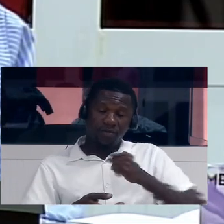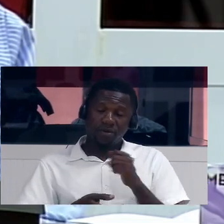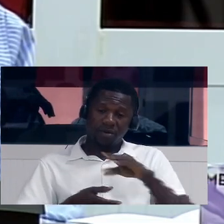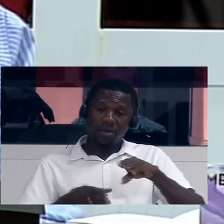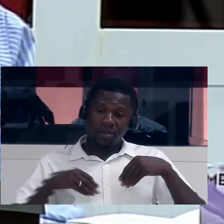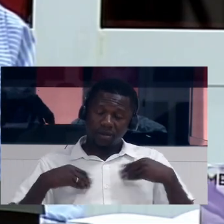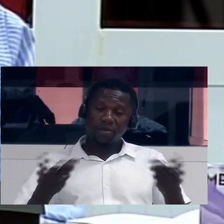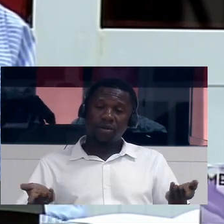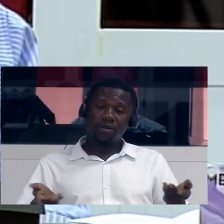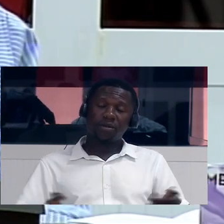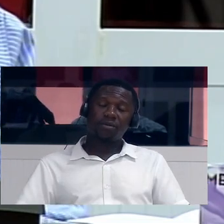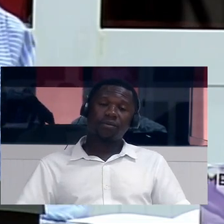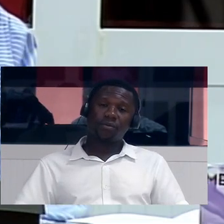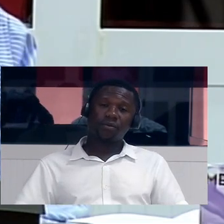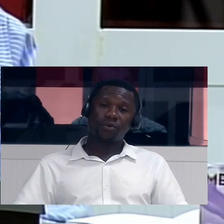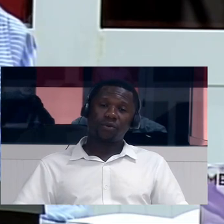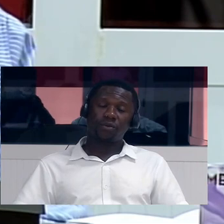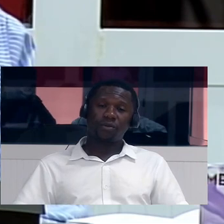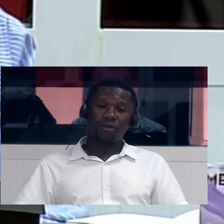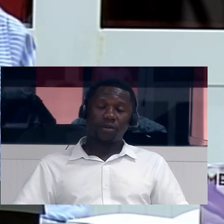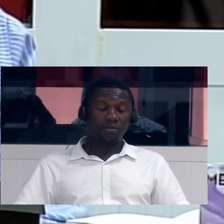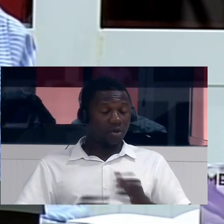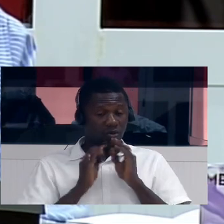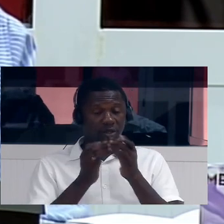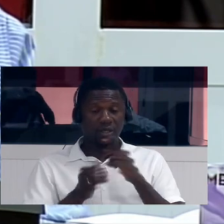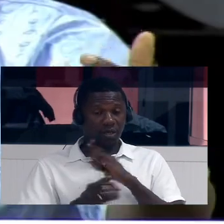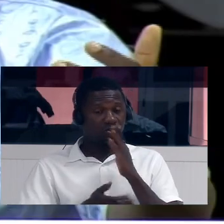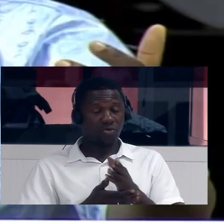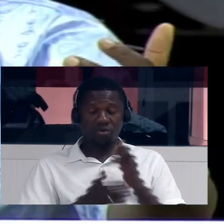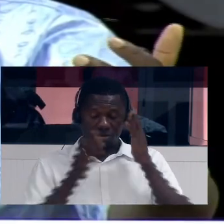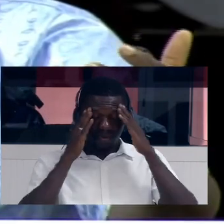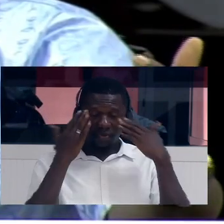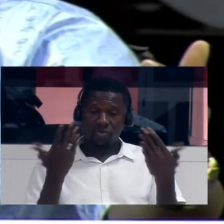I would not say it's not true, but I am unaware. Were